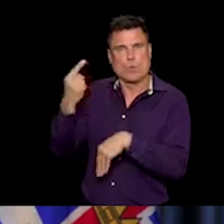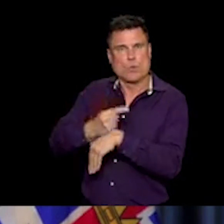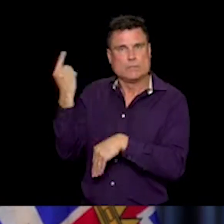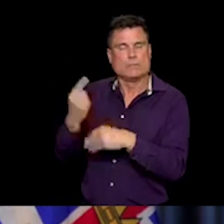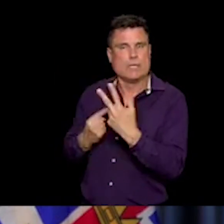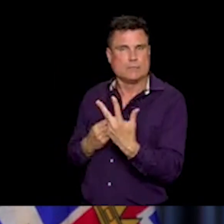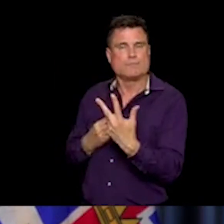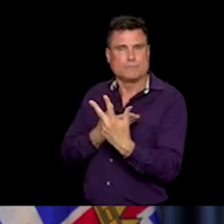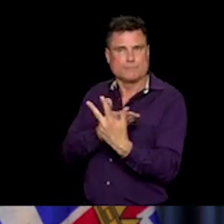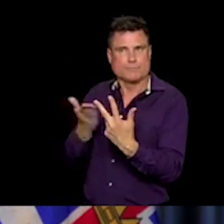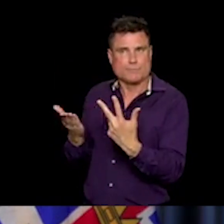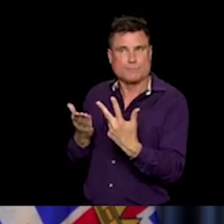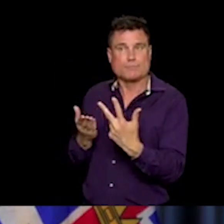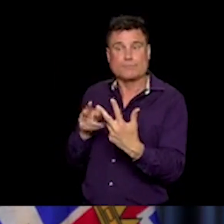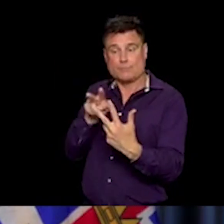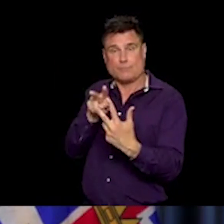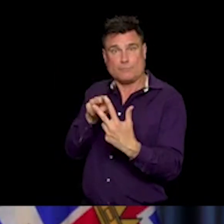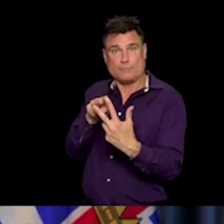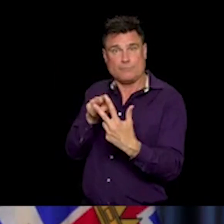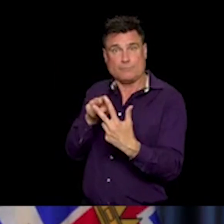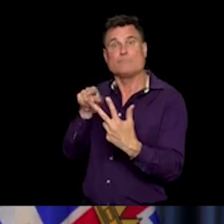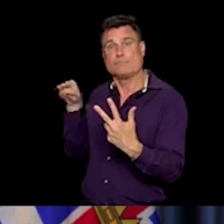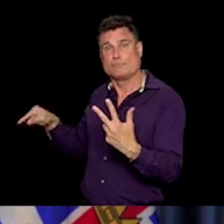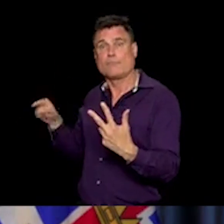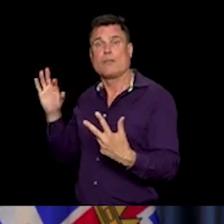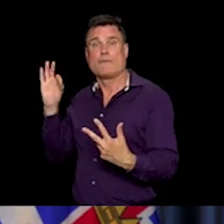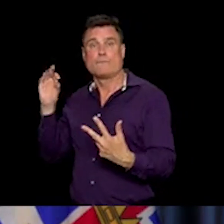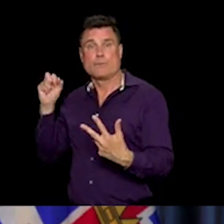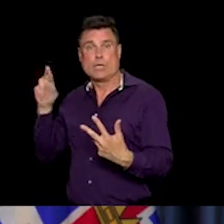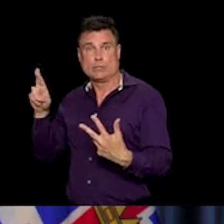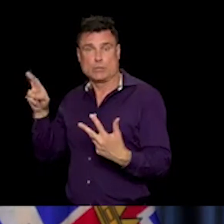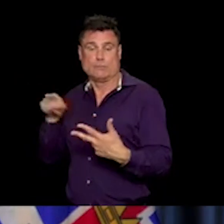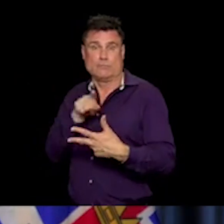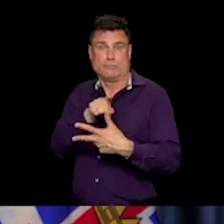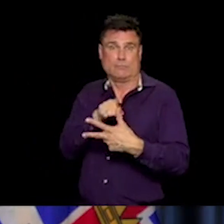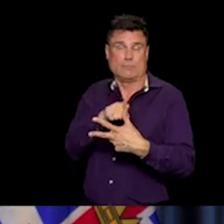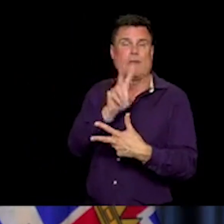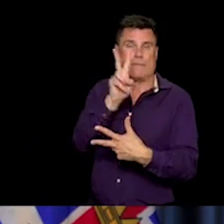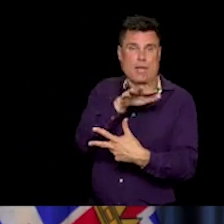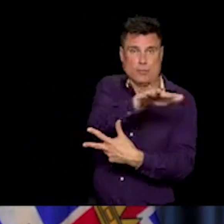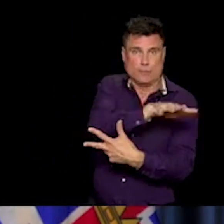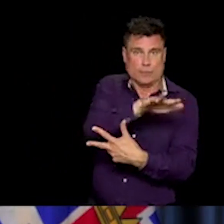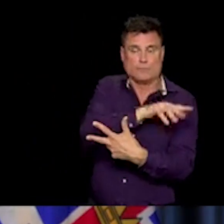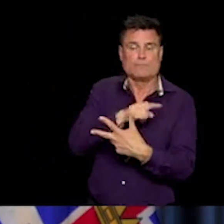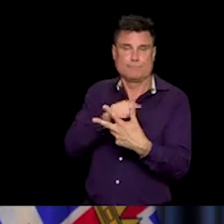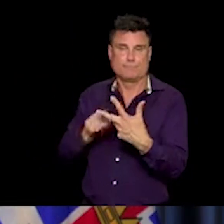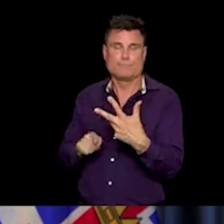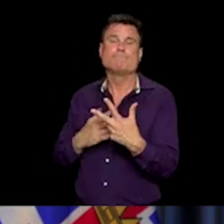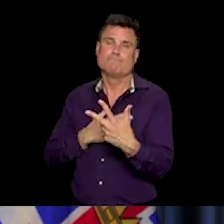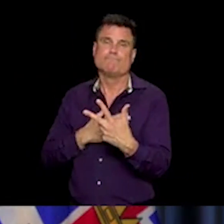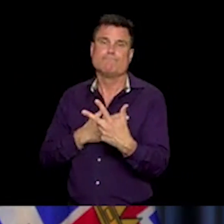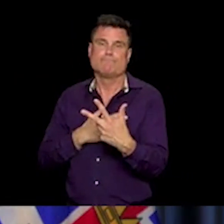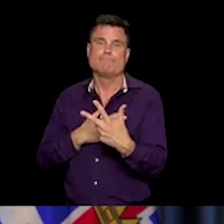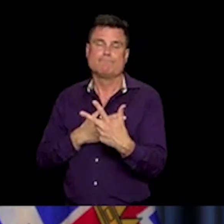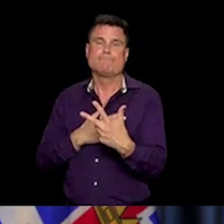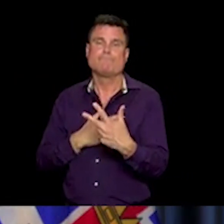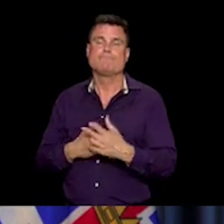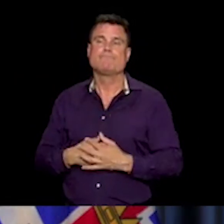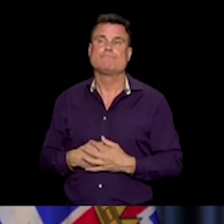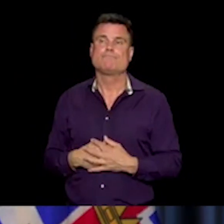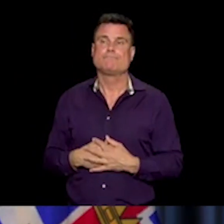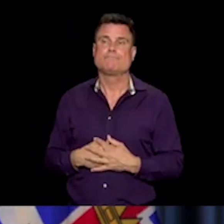our families and our communities across the province. And we do that by supporting each other and working together on this and